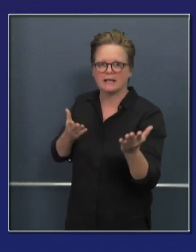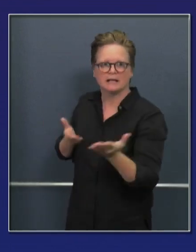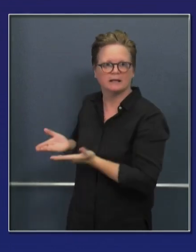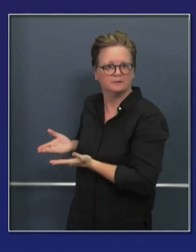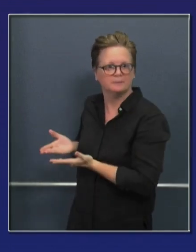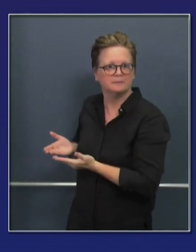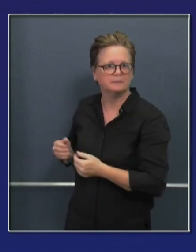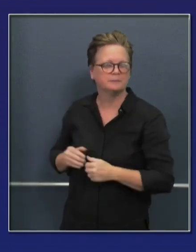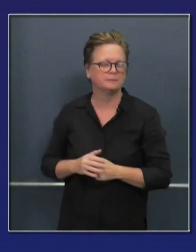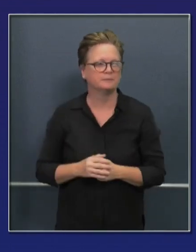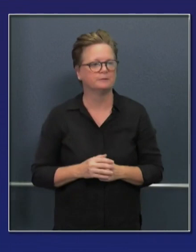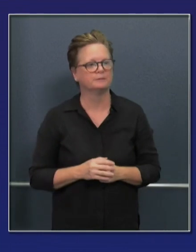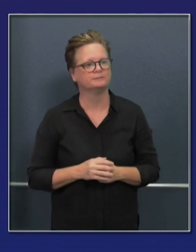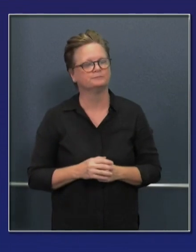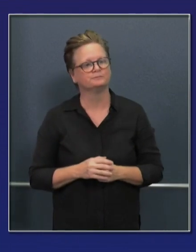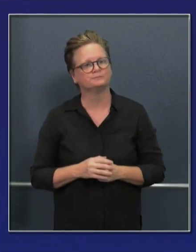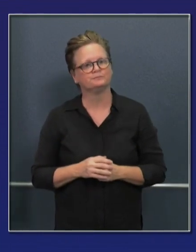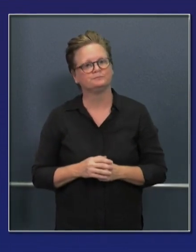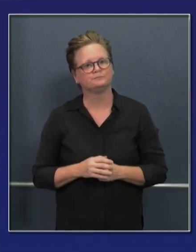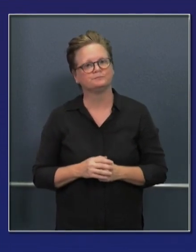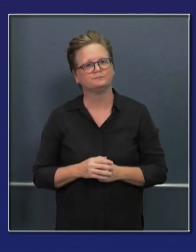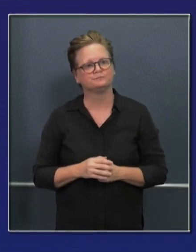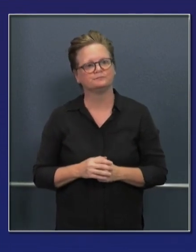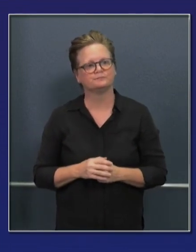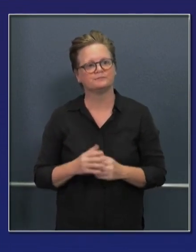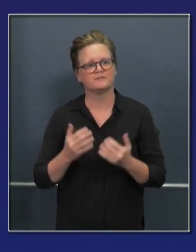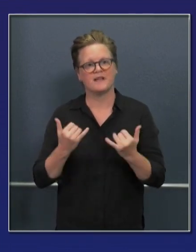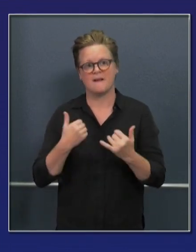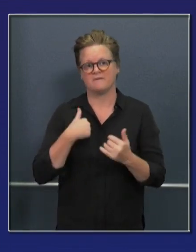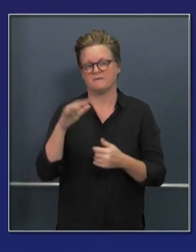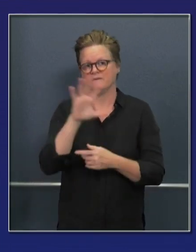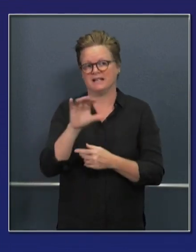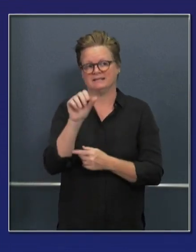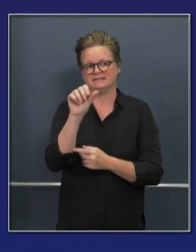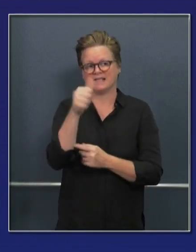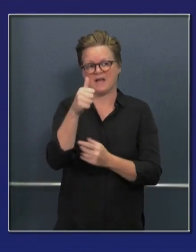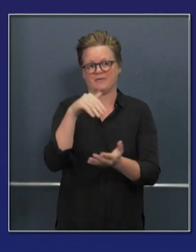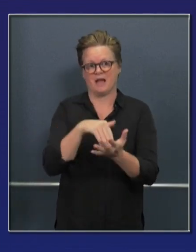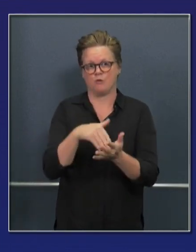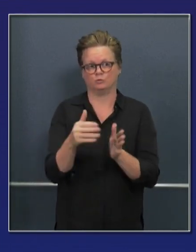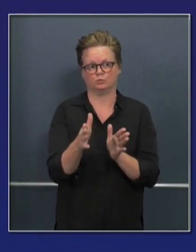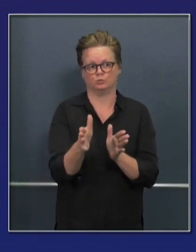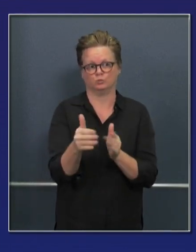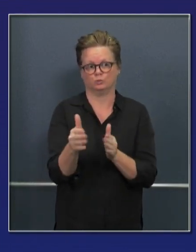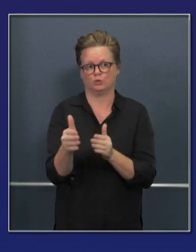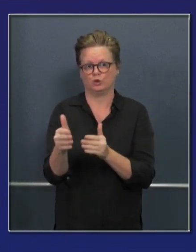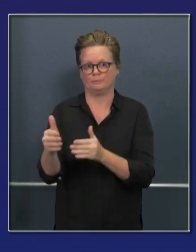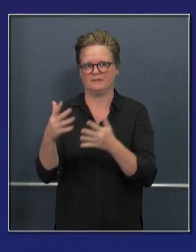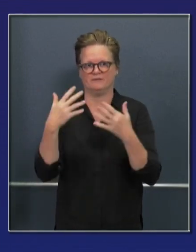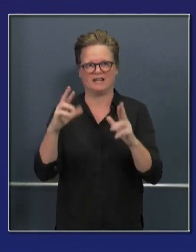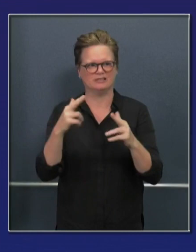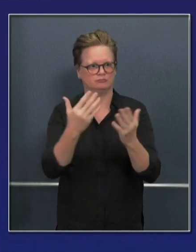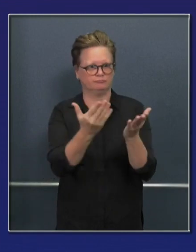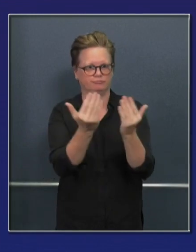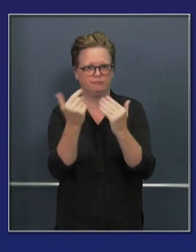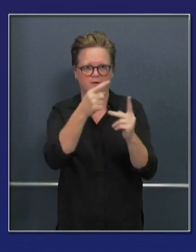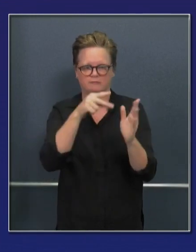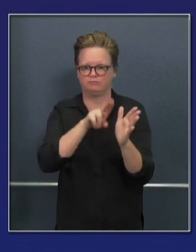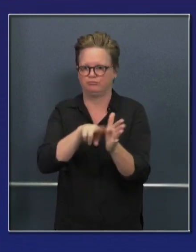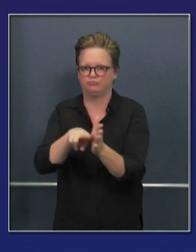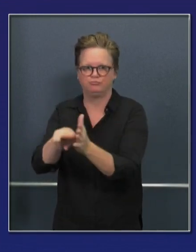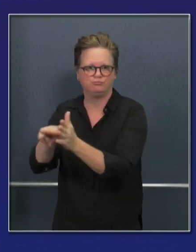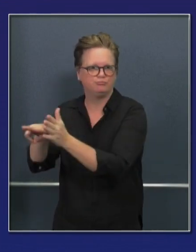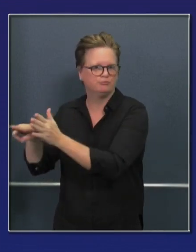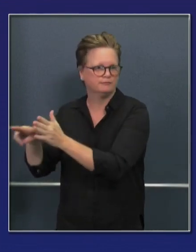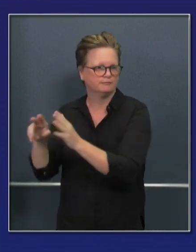one individual. Many of those rooms have multiple individuals getting 3 meals a day, all of that happening just